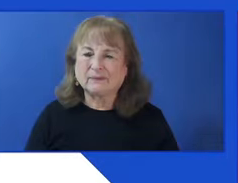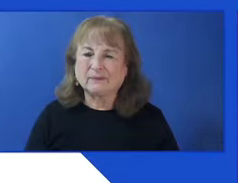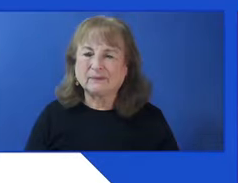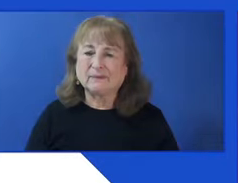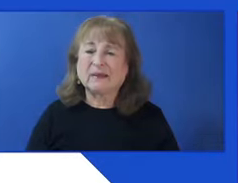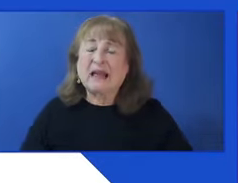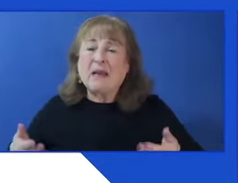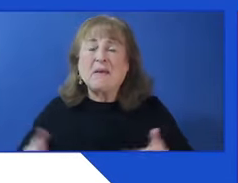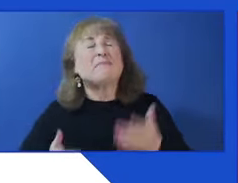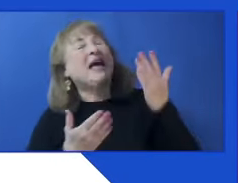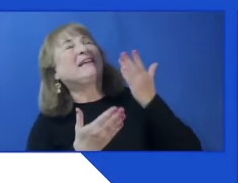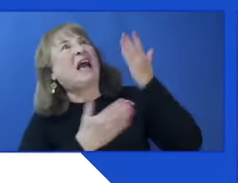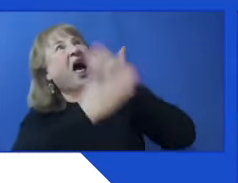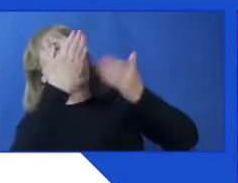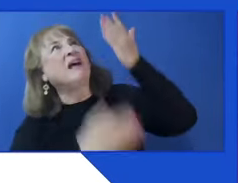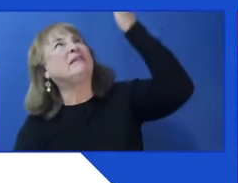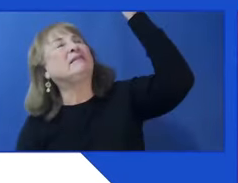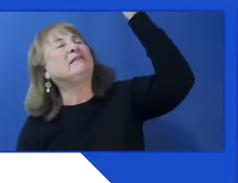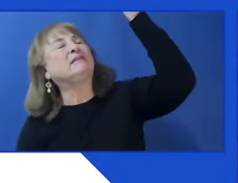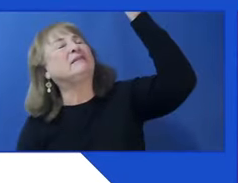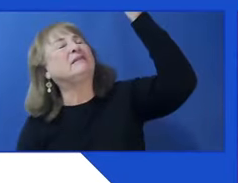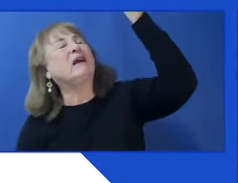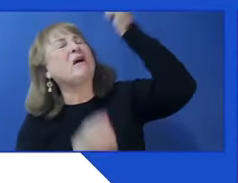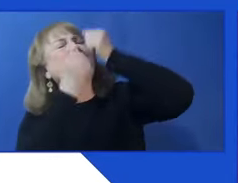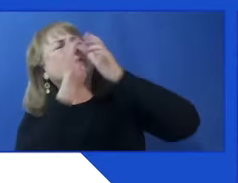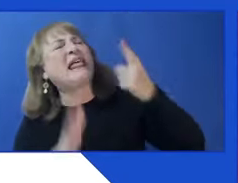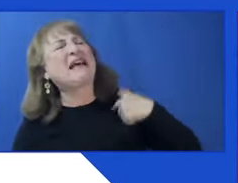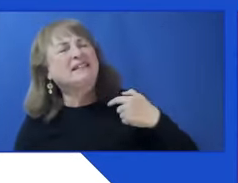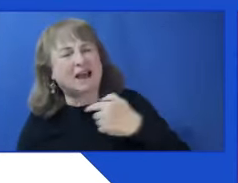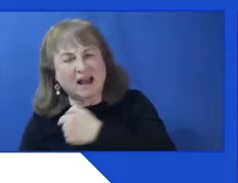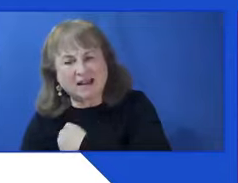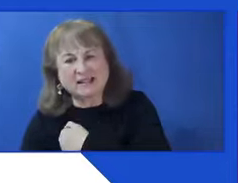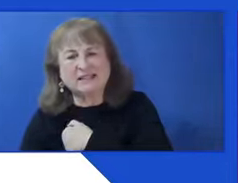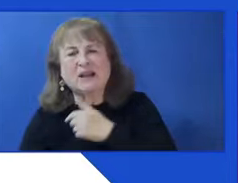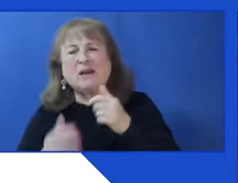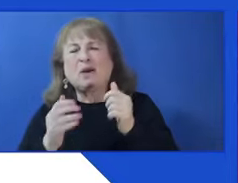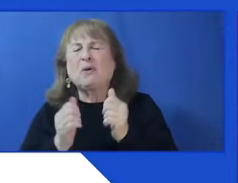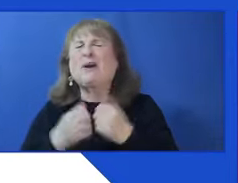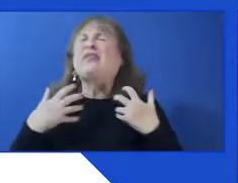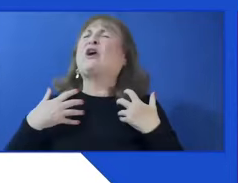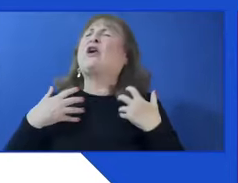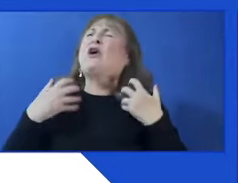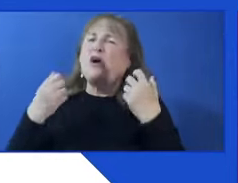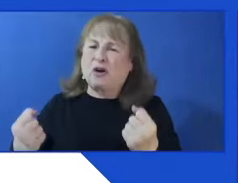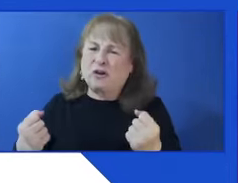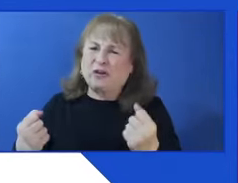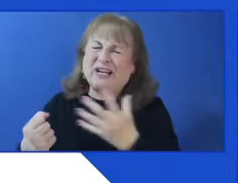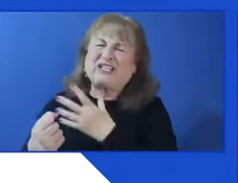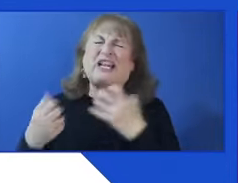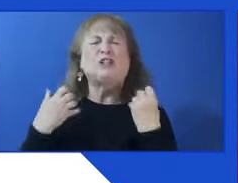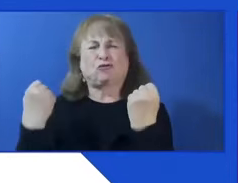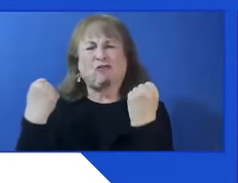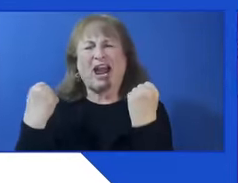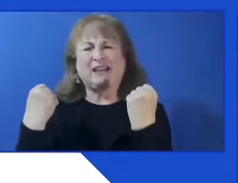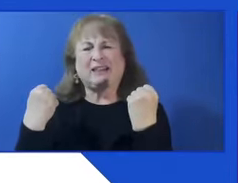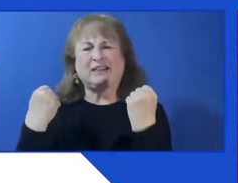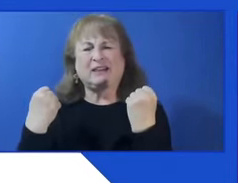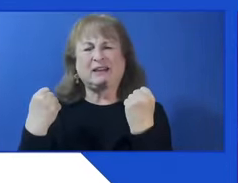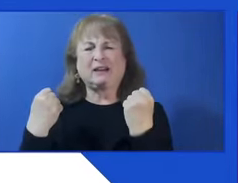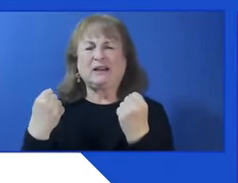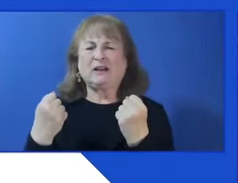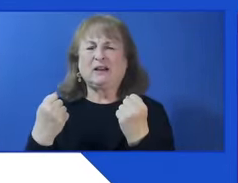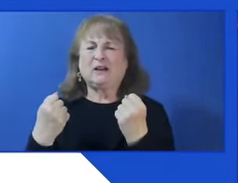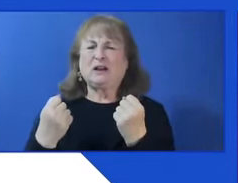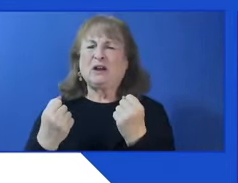May the one above bless us with the courage and the strength to write a